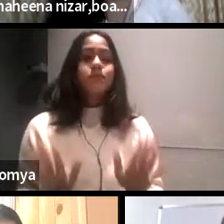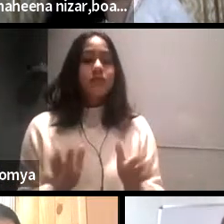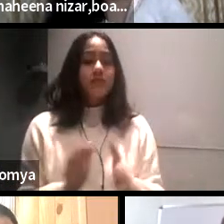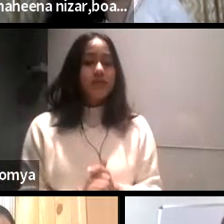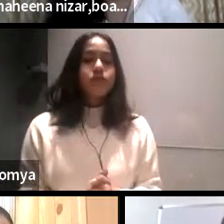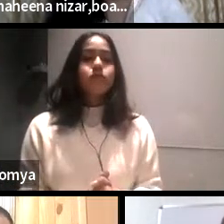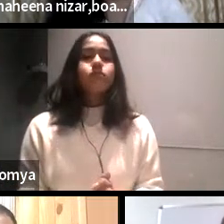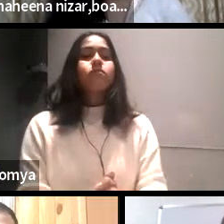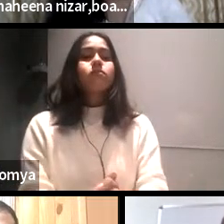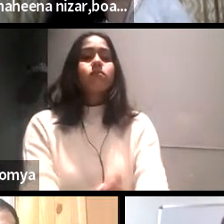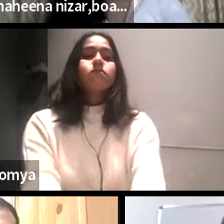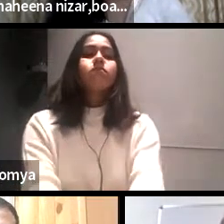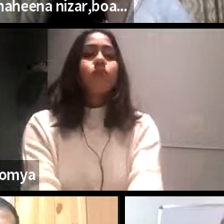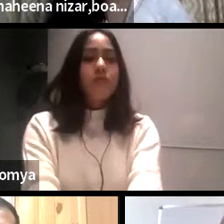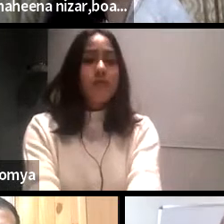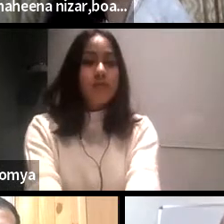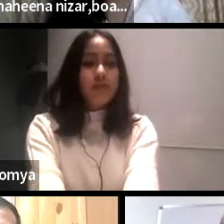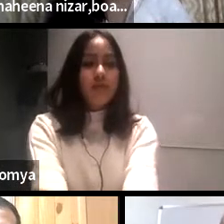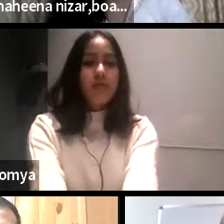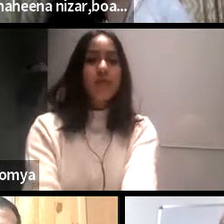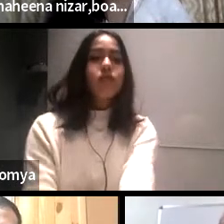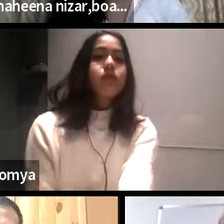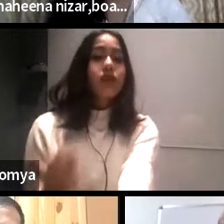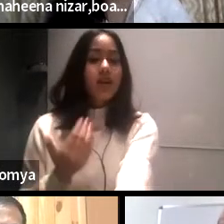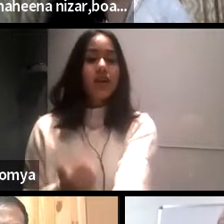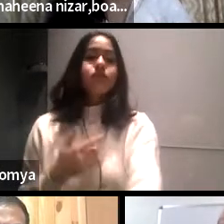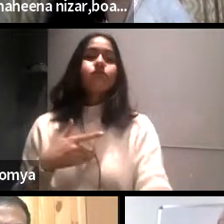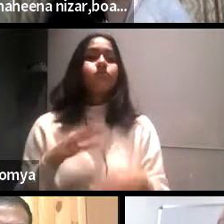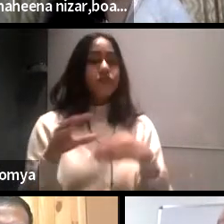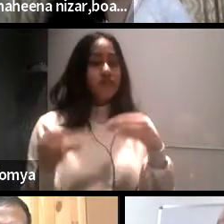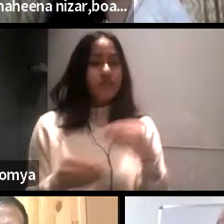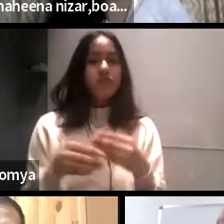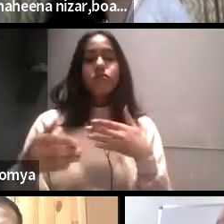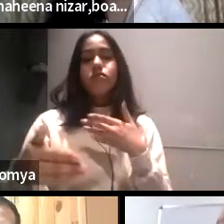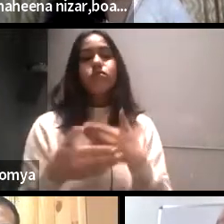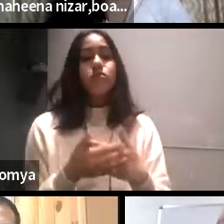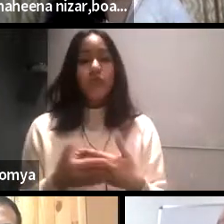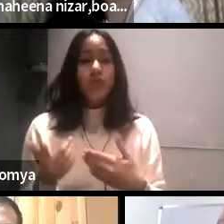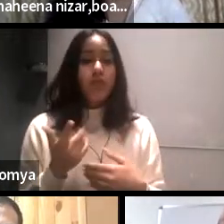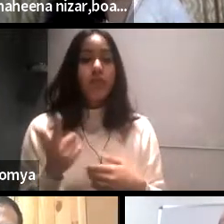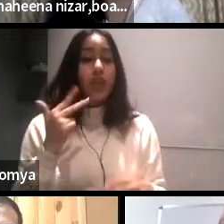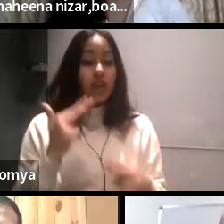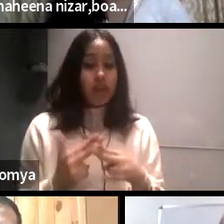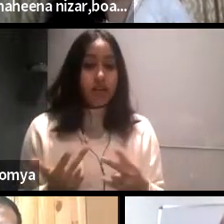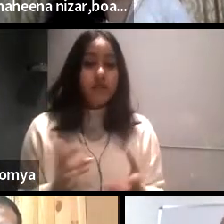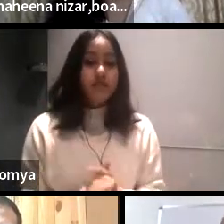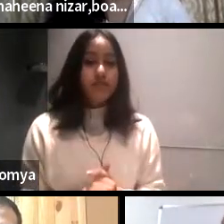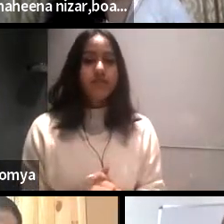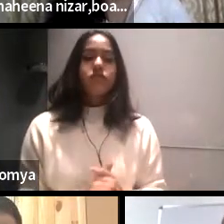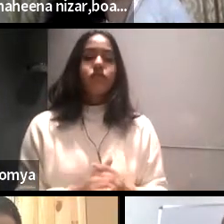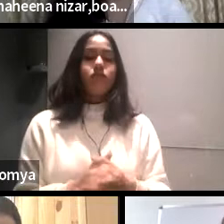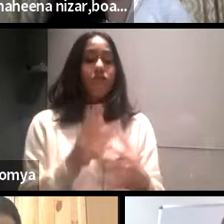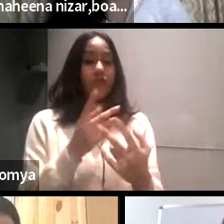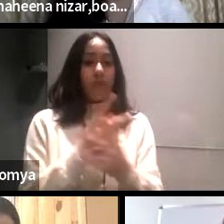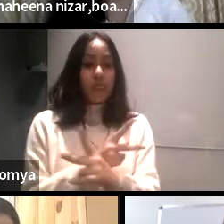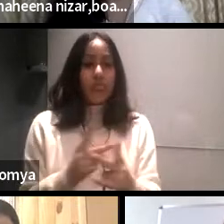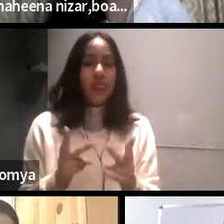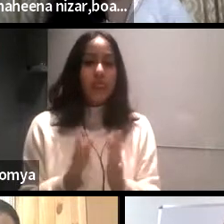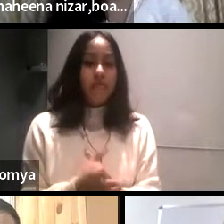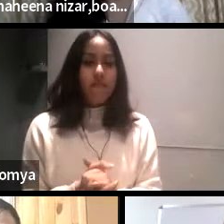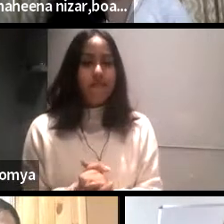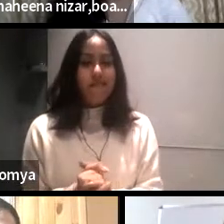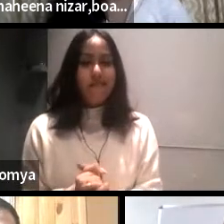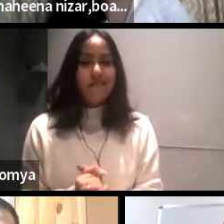So now I am in contact with renowned people, with patrons, ship owners, and I've been a